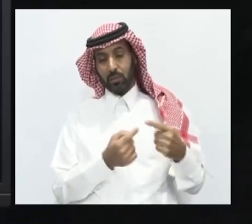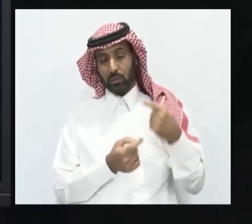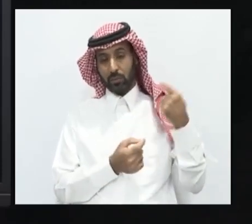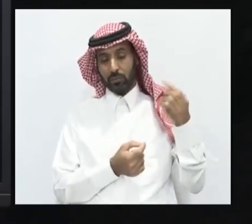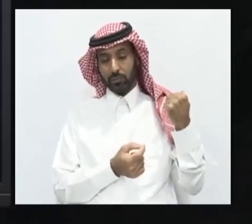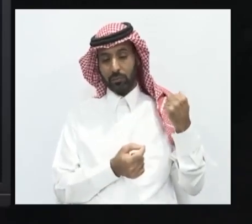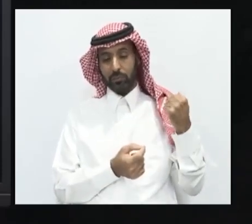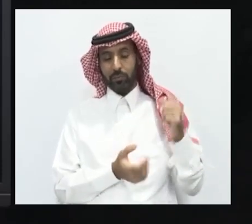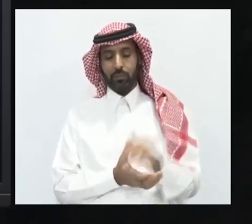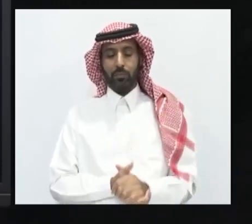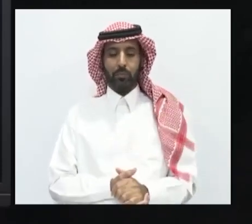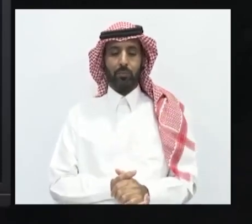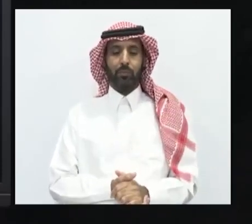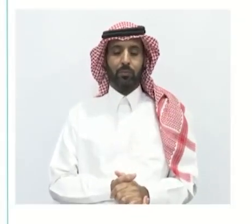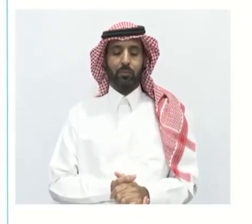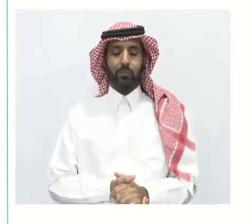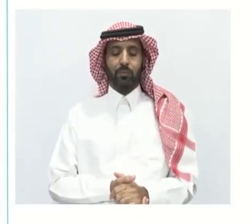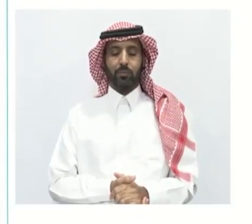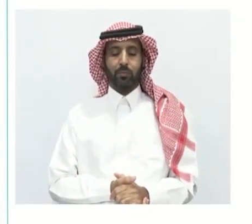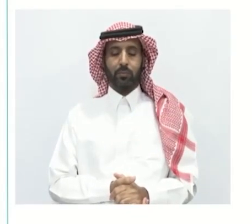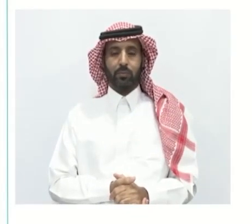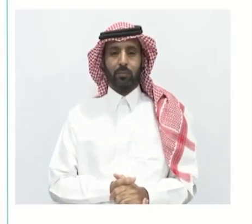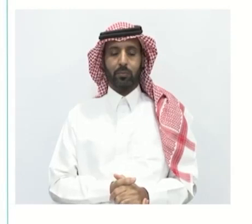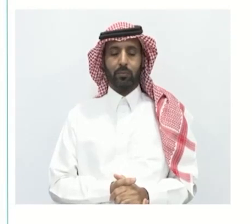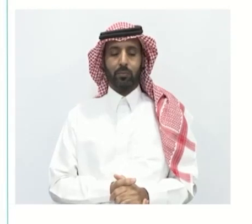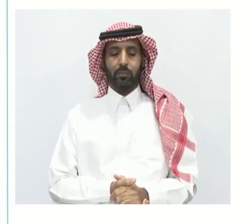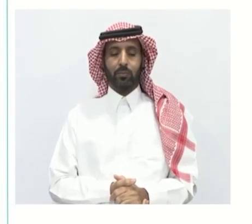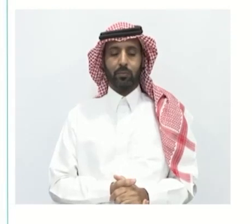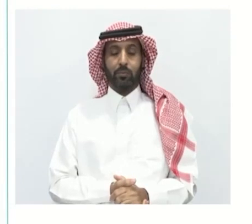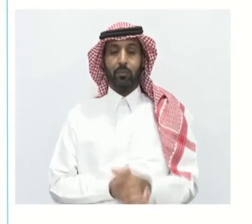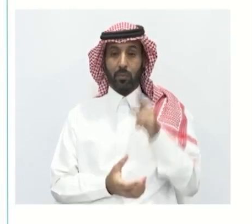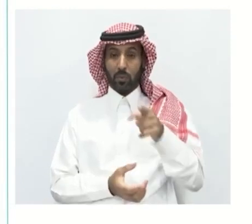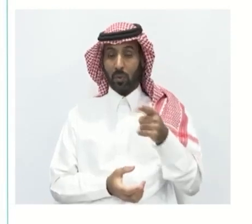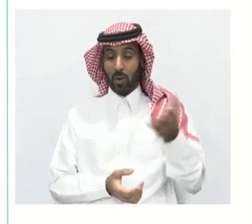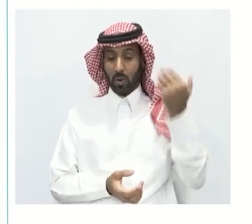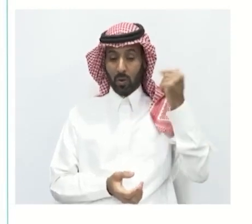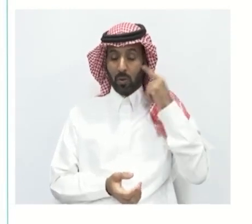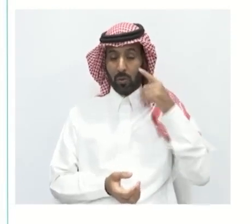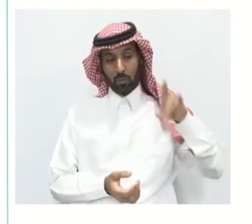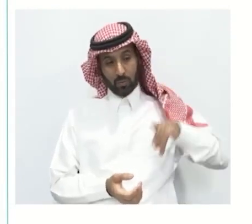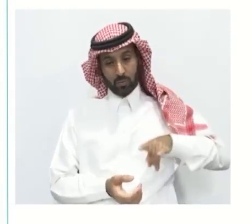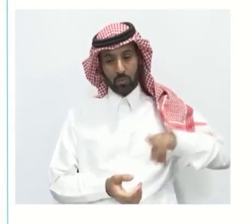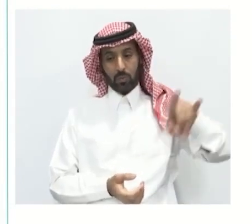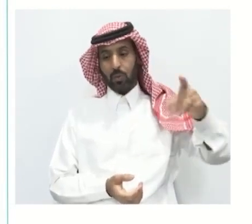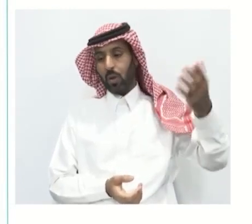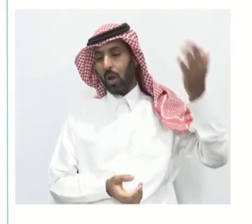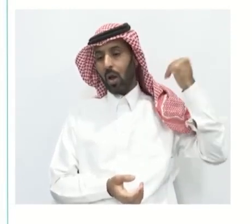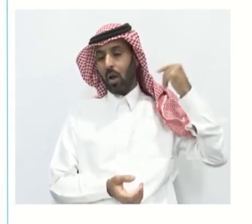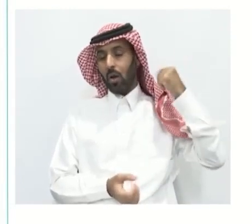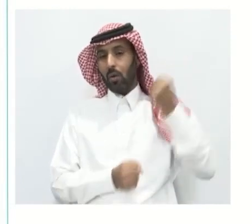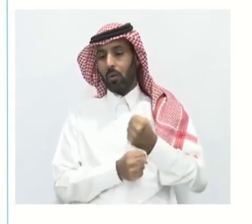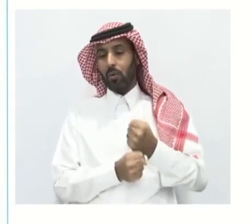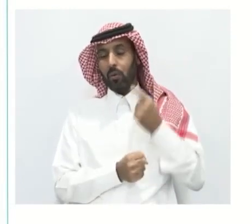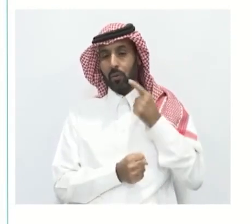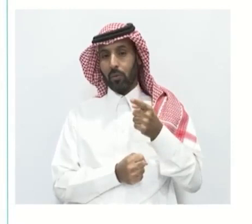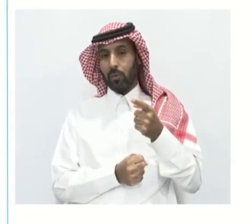or would plus the verb. Let's take some examples here. Did you used to travel a lot in your job?